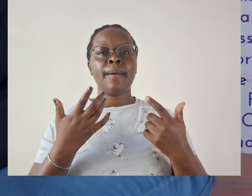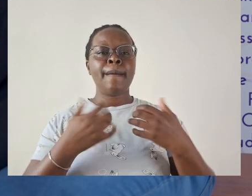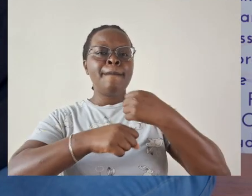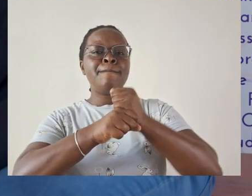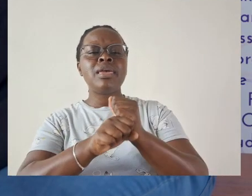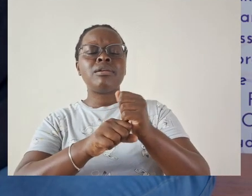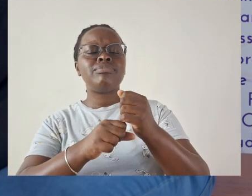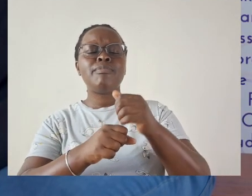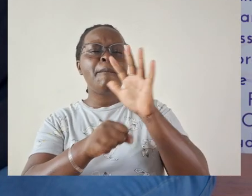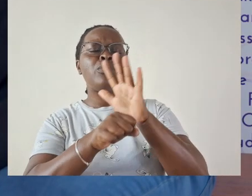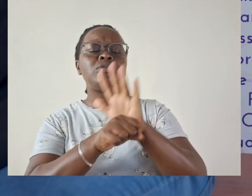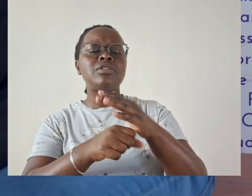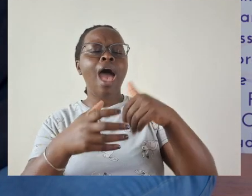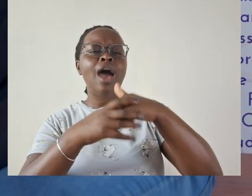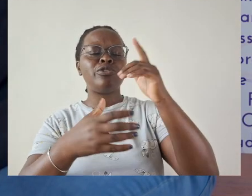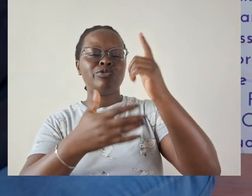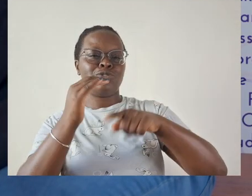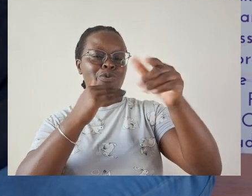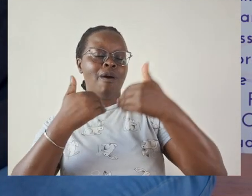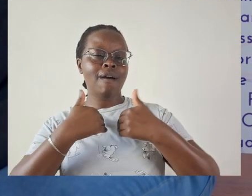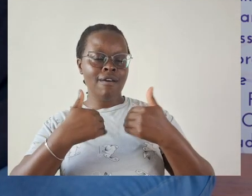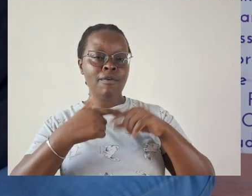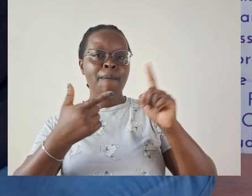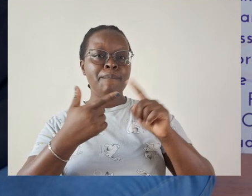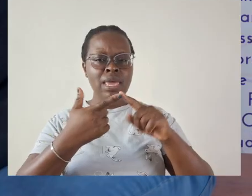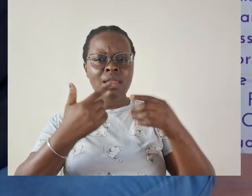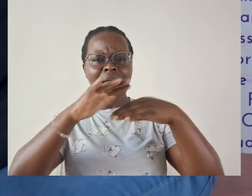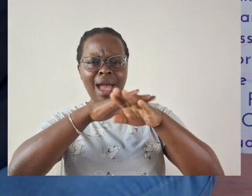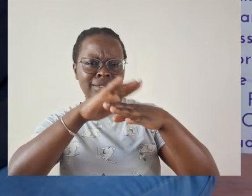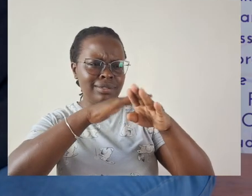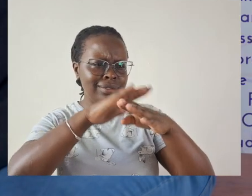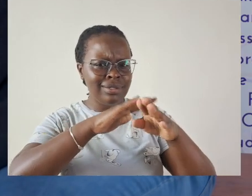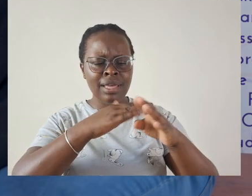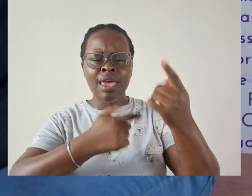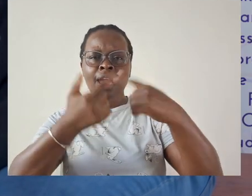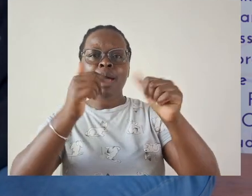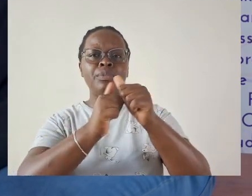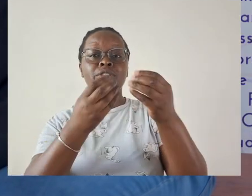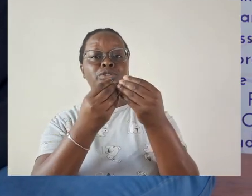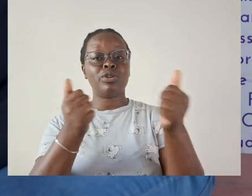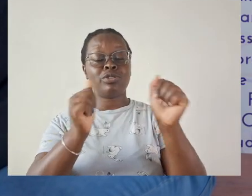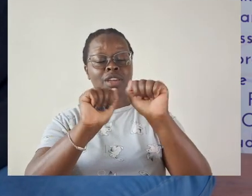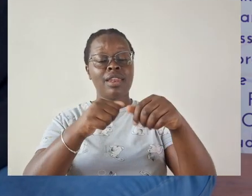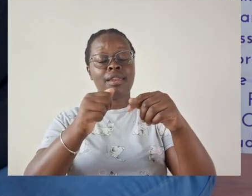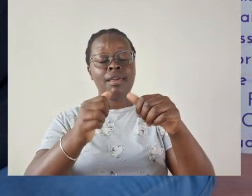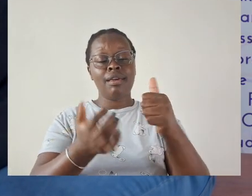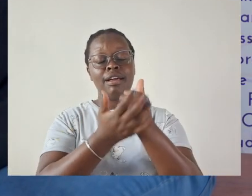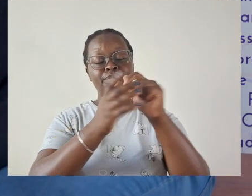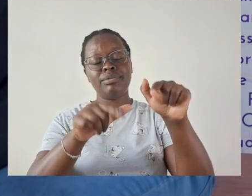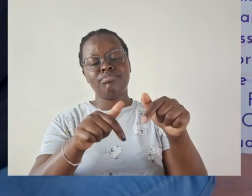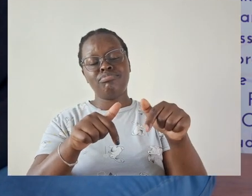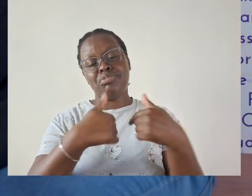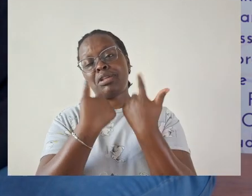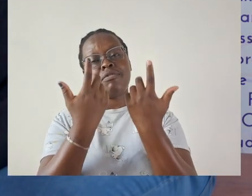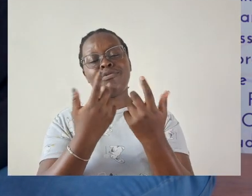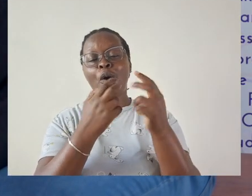the most out of what you have. Explore full creativity. Try to come up with solutions that can help you yourself. Then